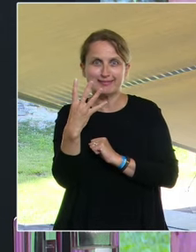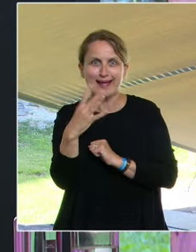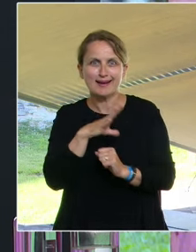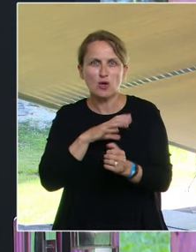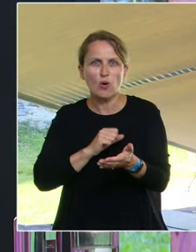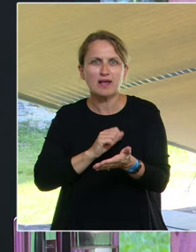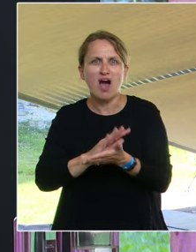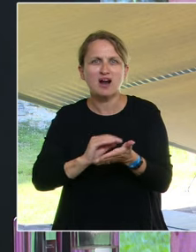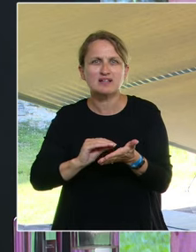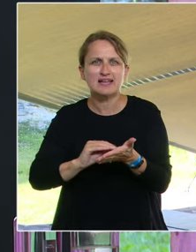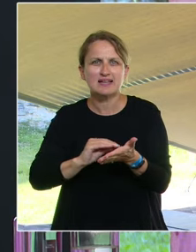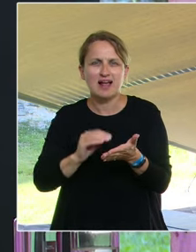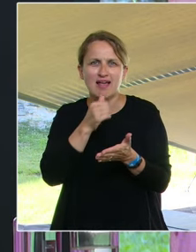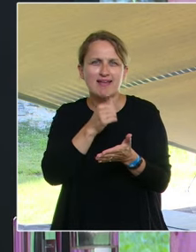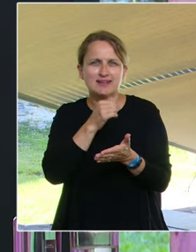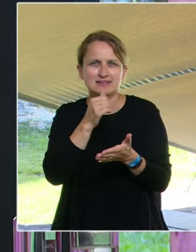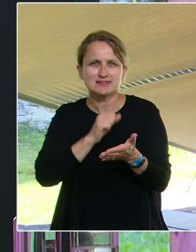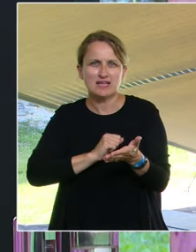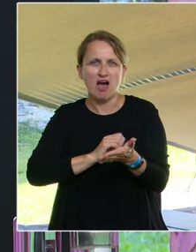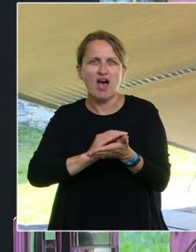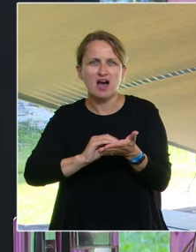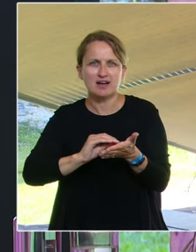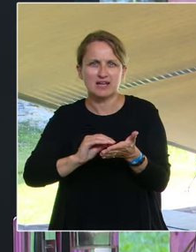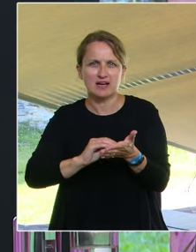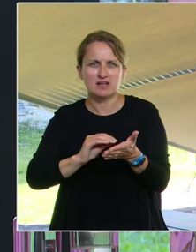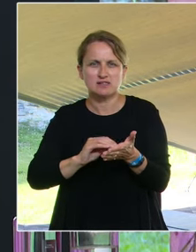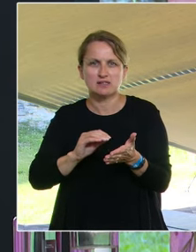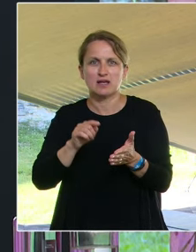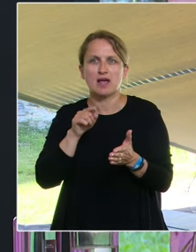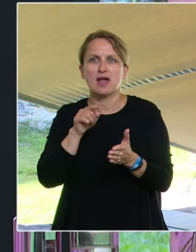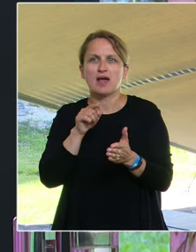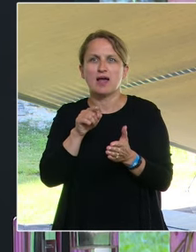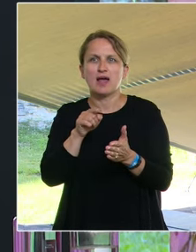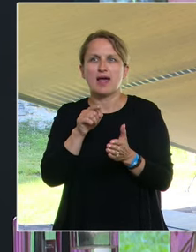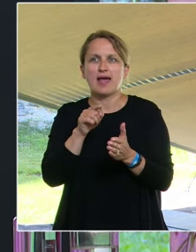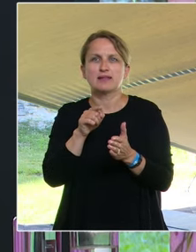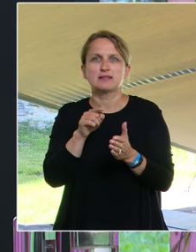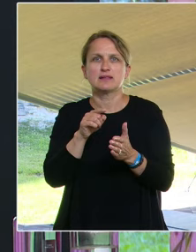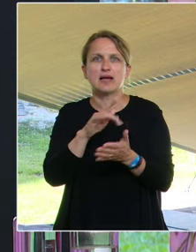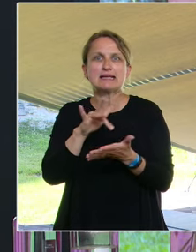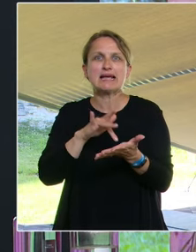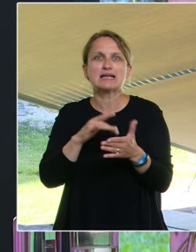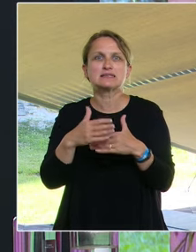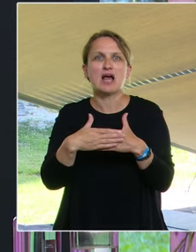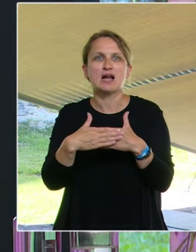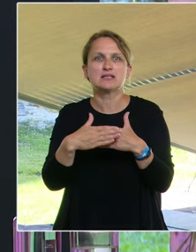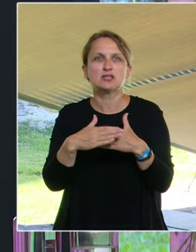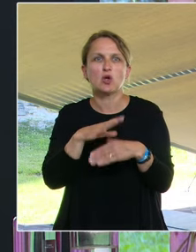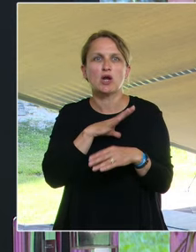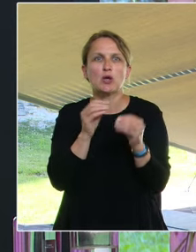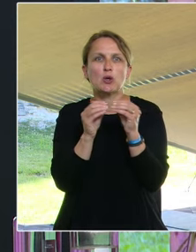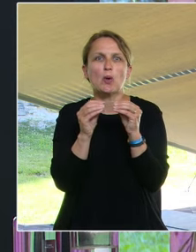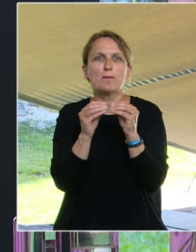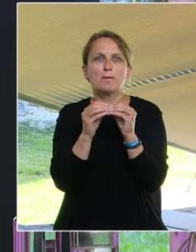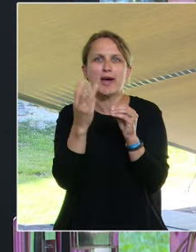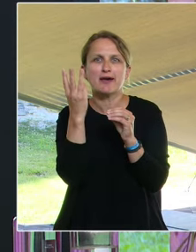one of the biggest Estonian newspapers that voila, in central Tallinn we have 10 Wi-Fi hotspots. Olympia Hotel was one of the